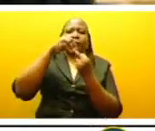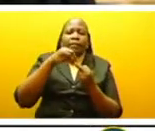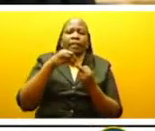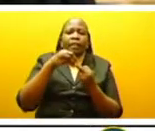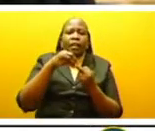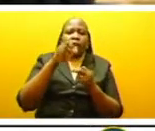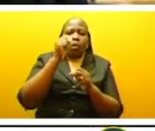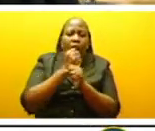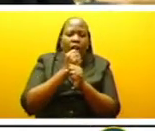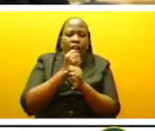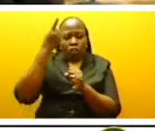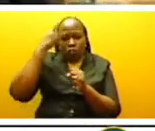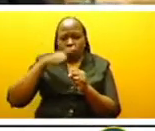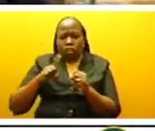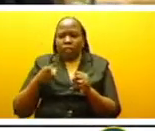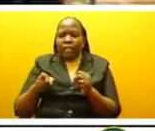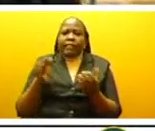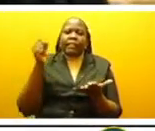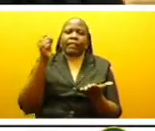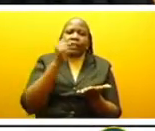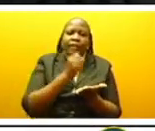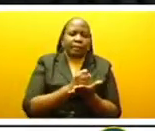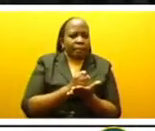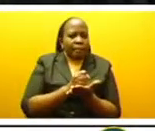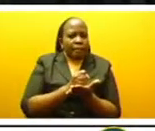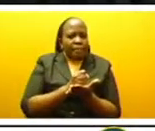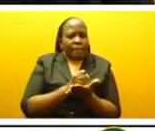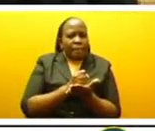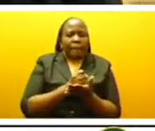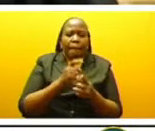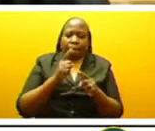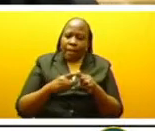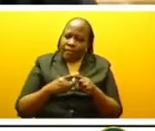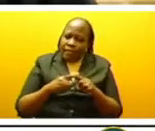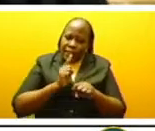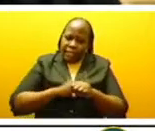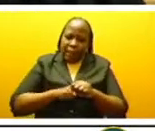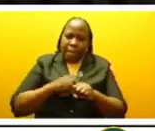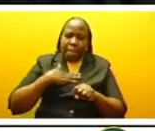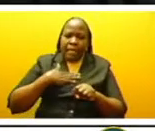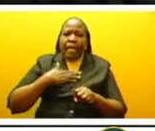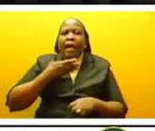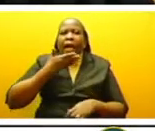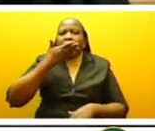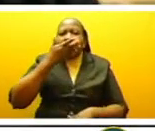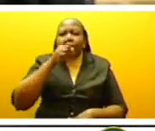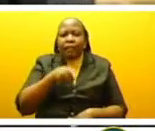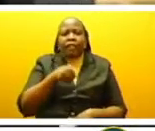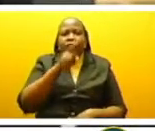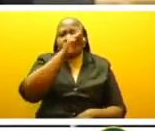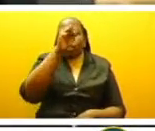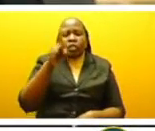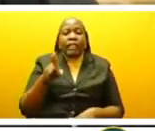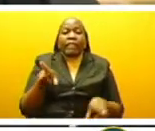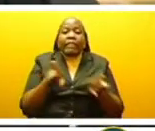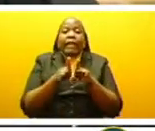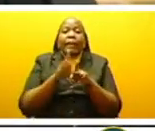that gazettement. But while I'm on this question, I would also want to pose another question.